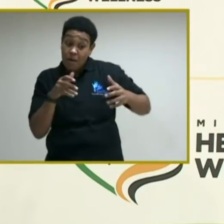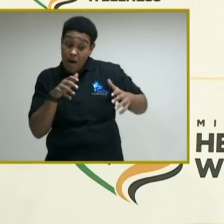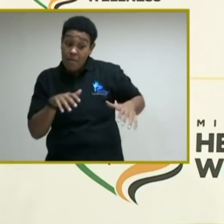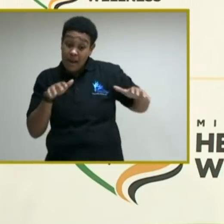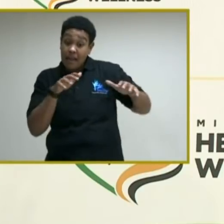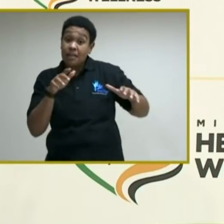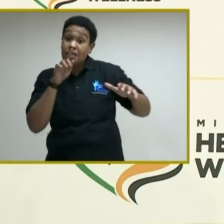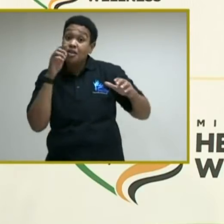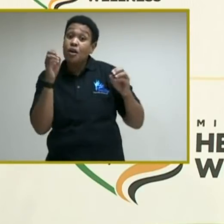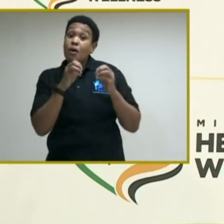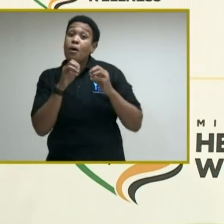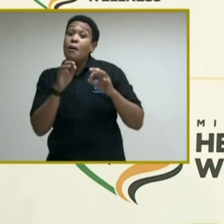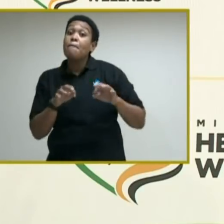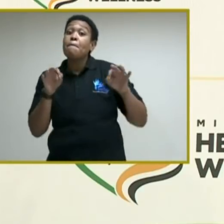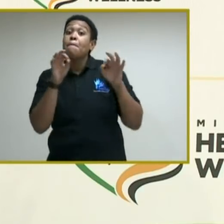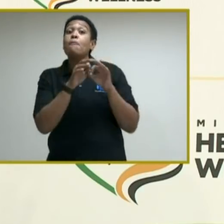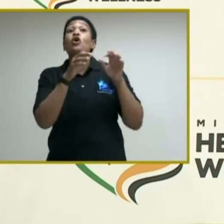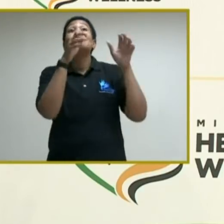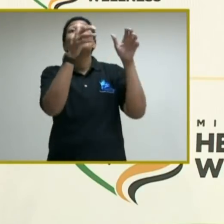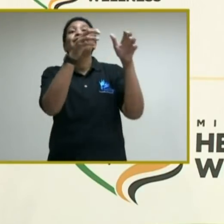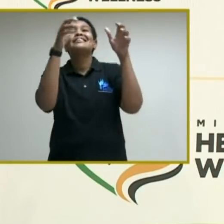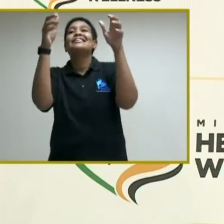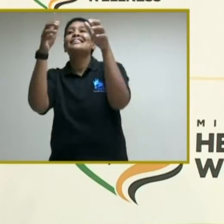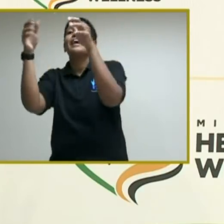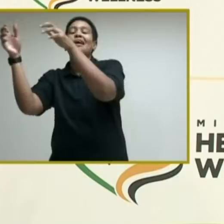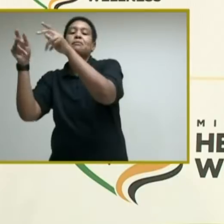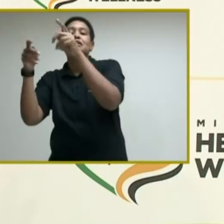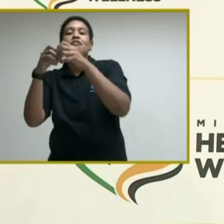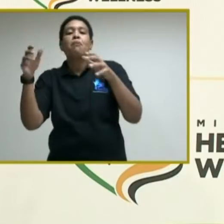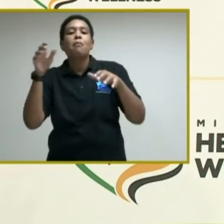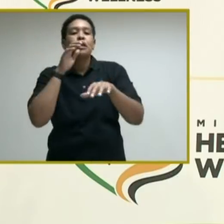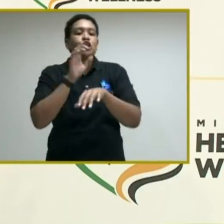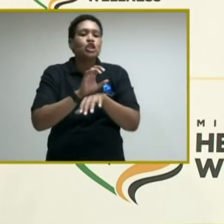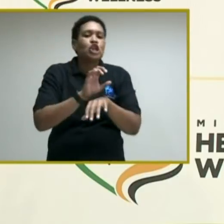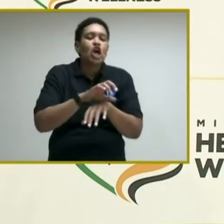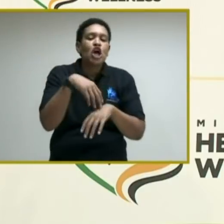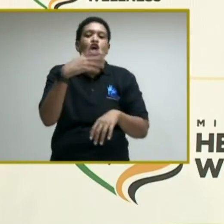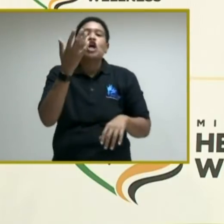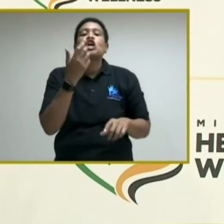or important segments of the population, the church, the